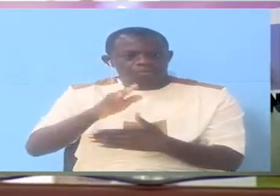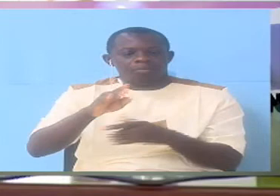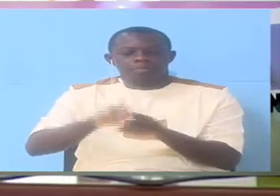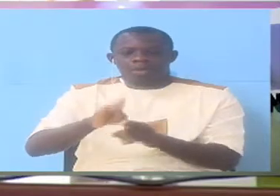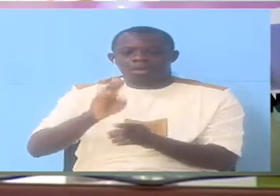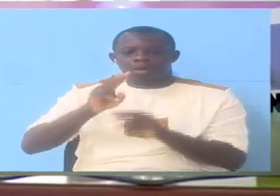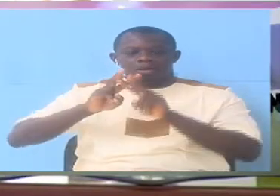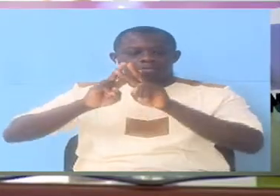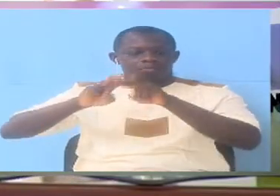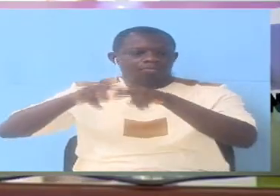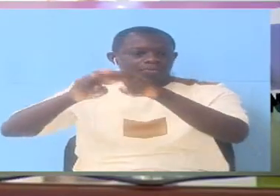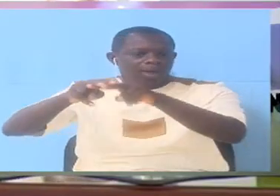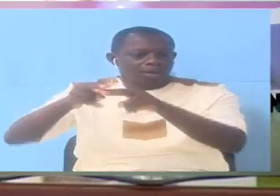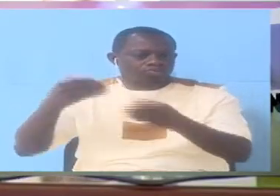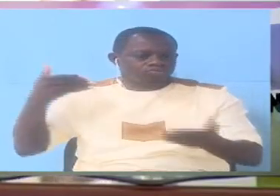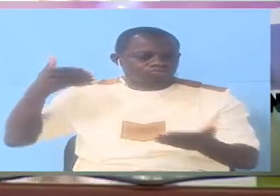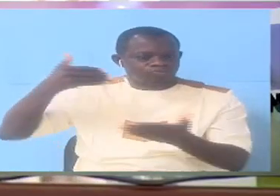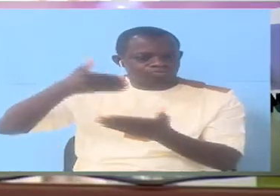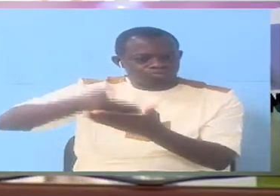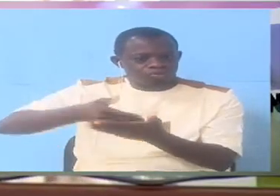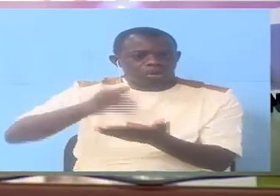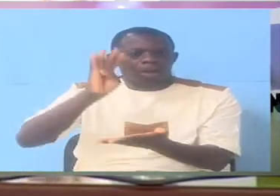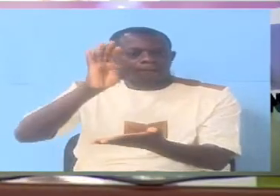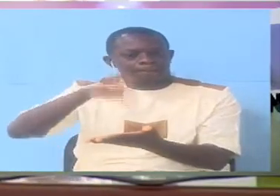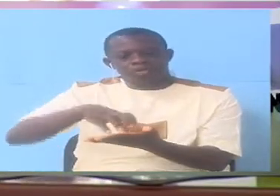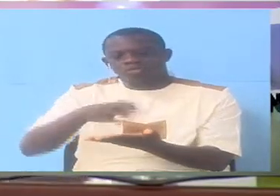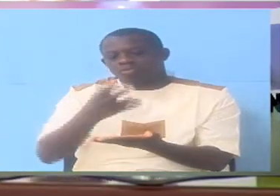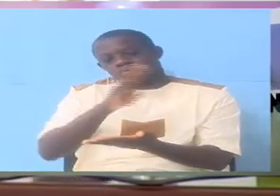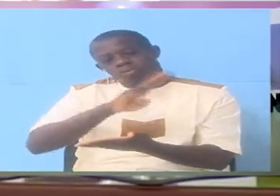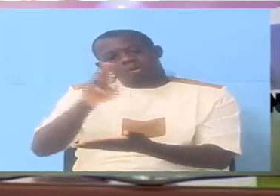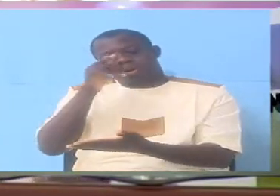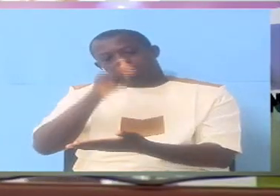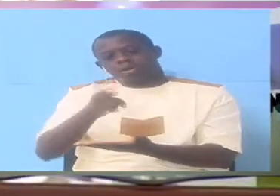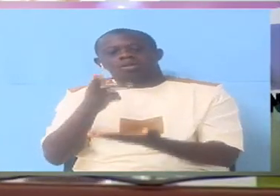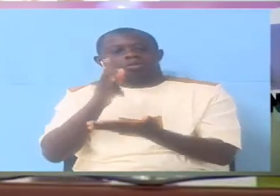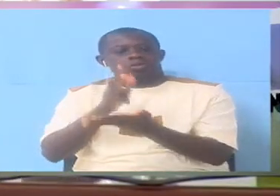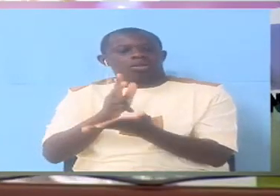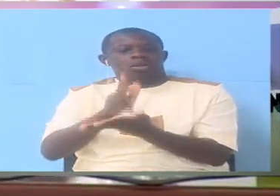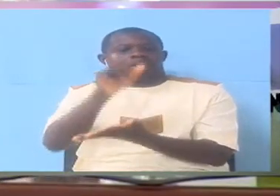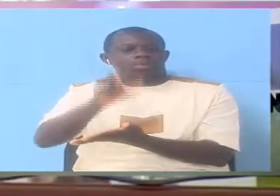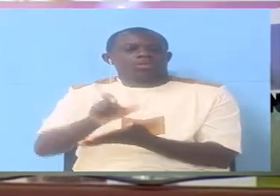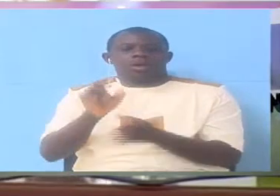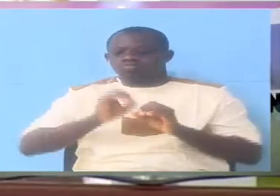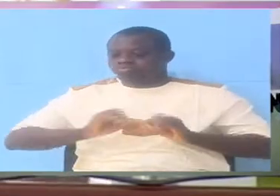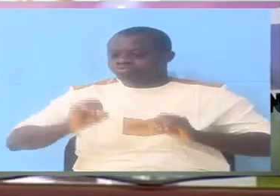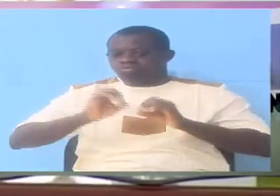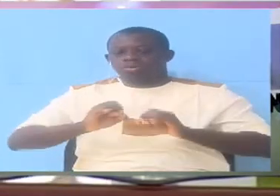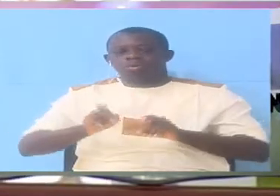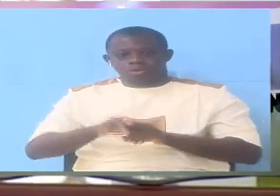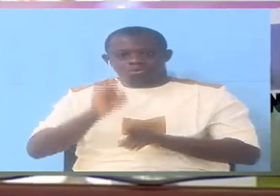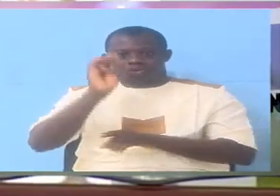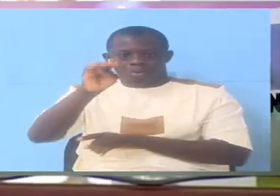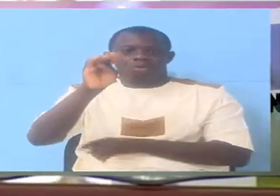witness is no longer available. So we would get the Army to formally put